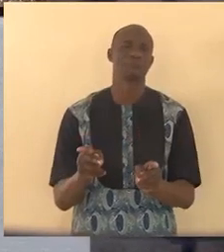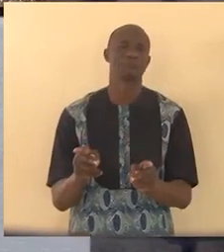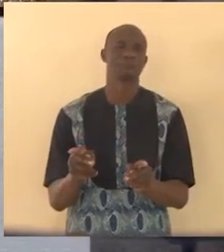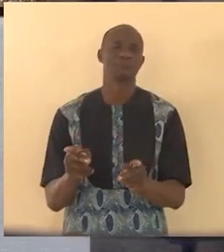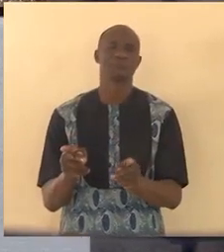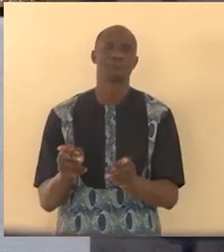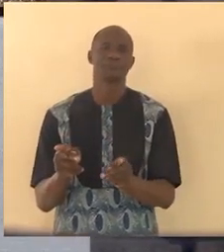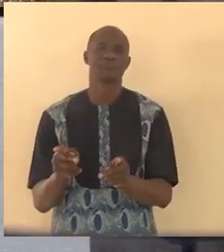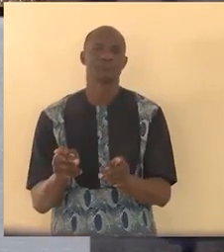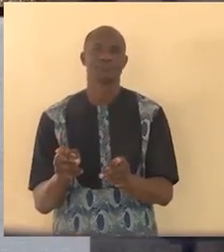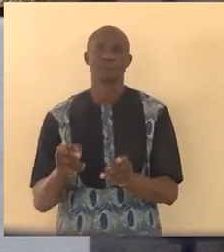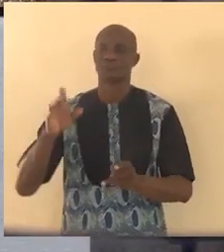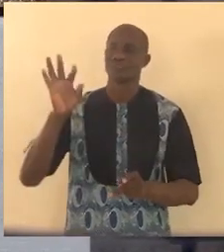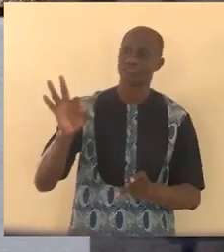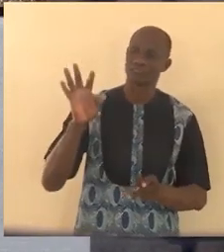Professor Osuide say it?